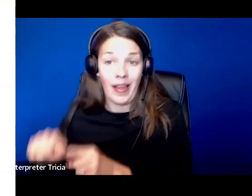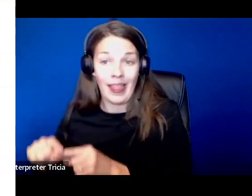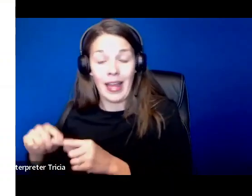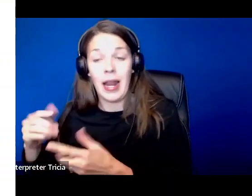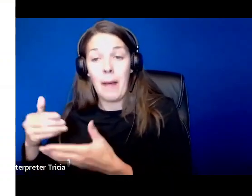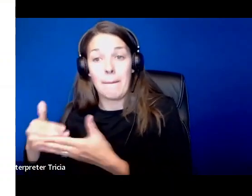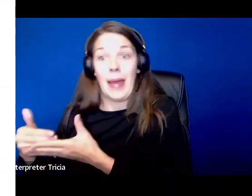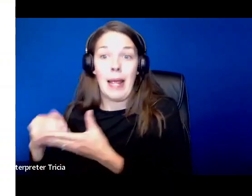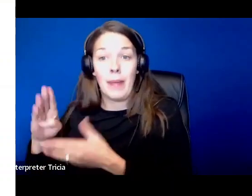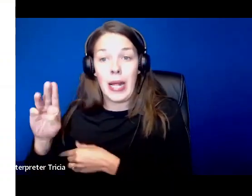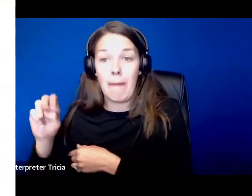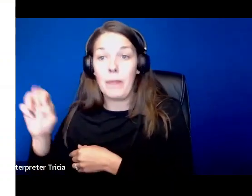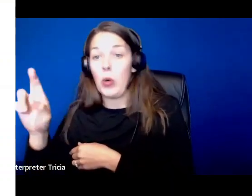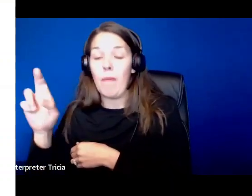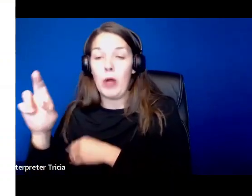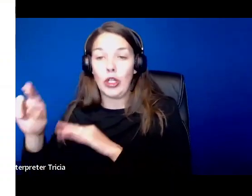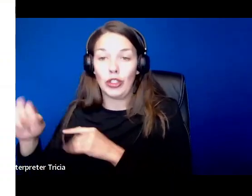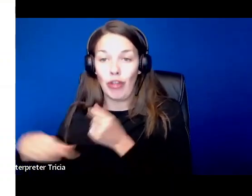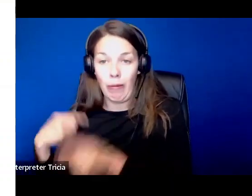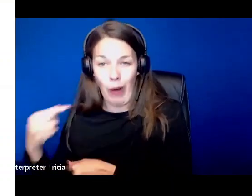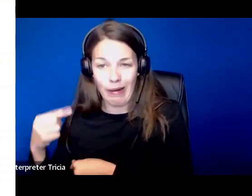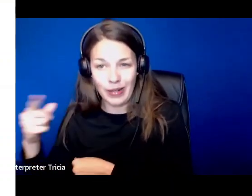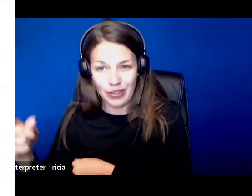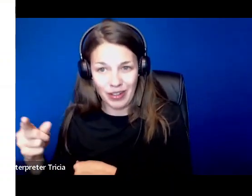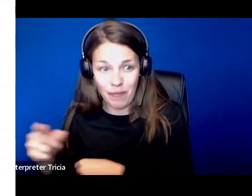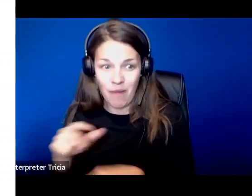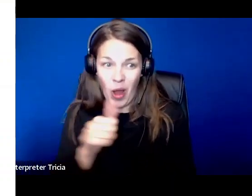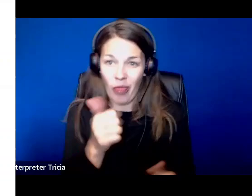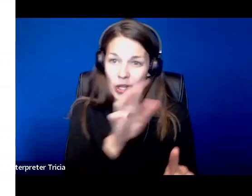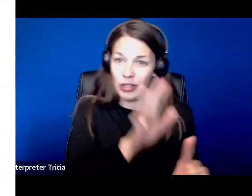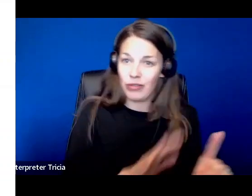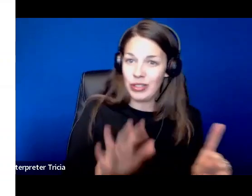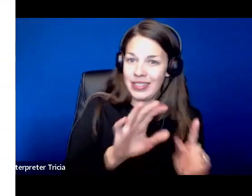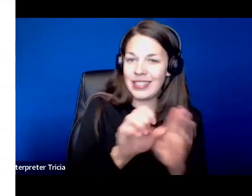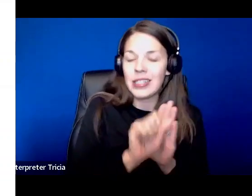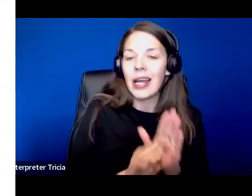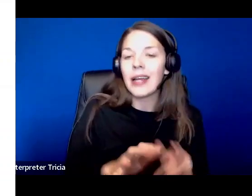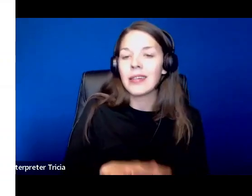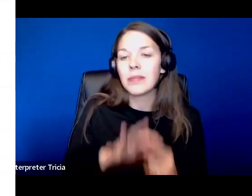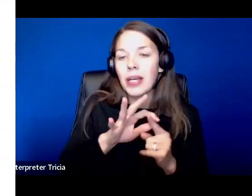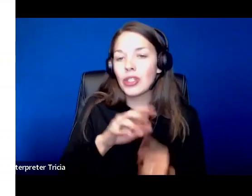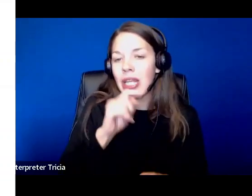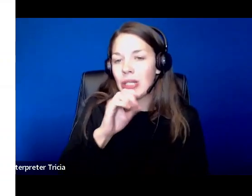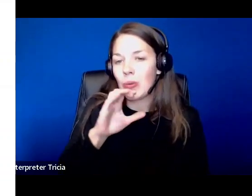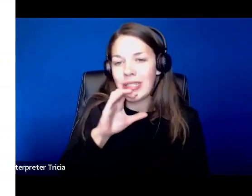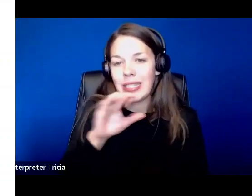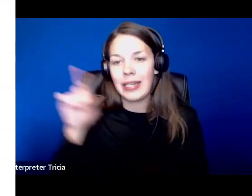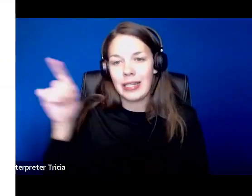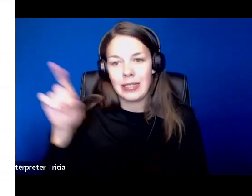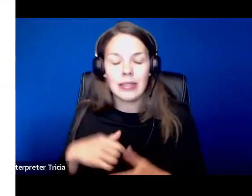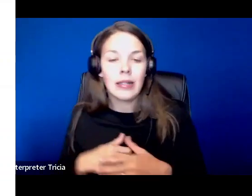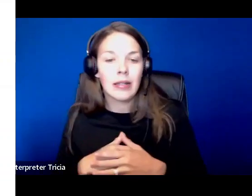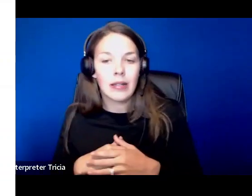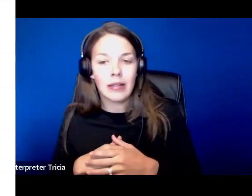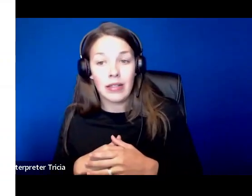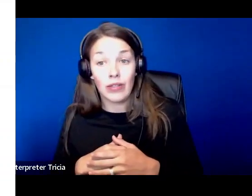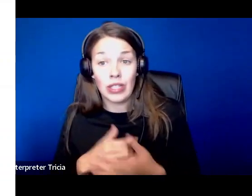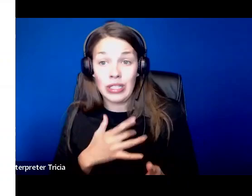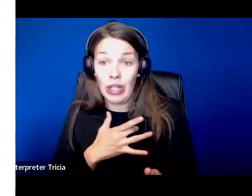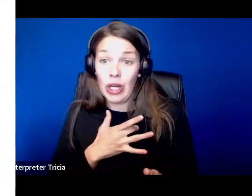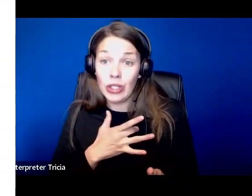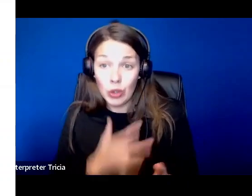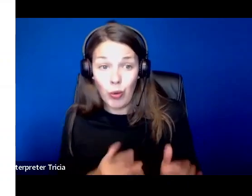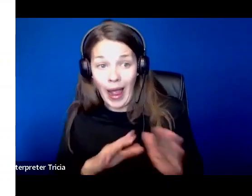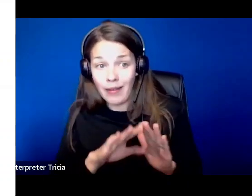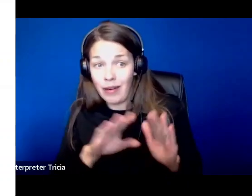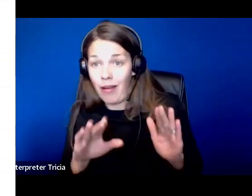boomer workforce than other parts of the state, especially the Twin Cities. And so the trend change is pretty prominent here.